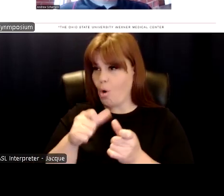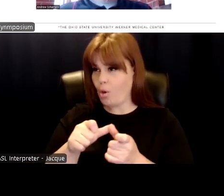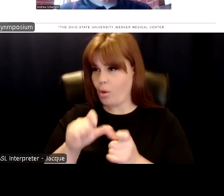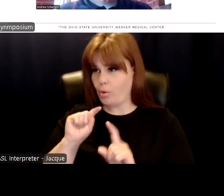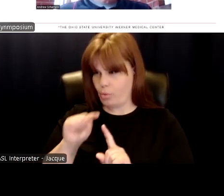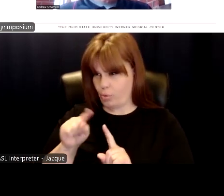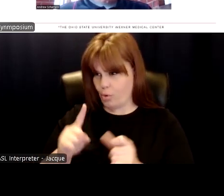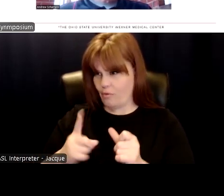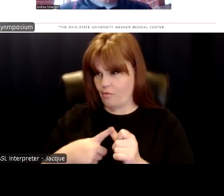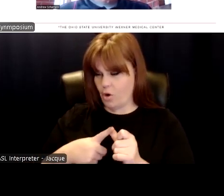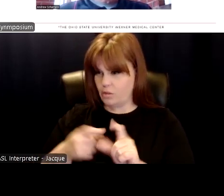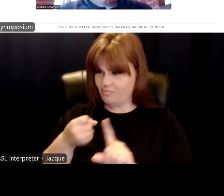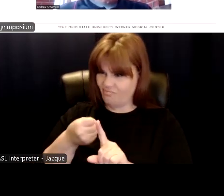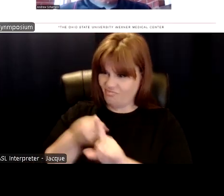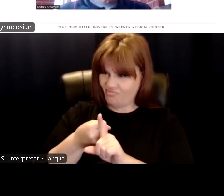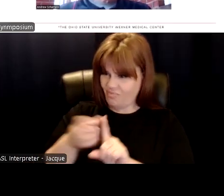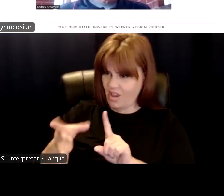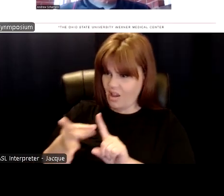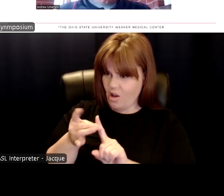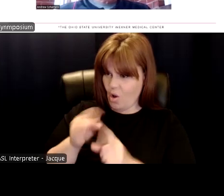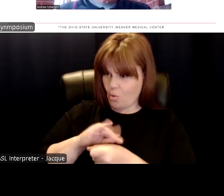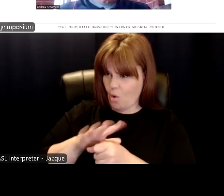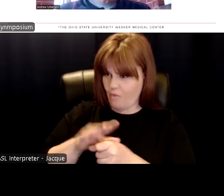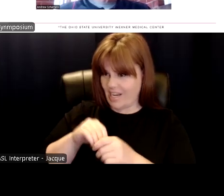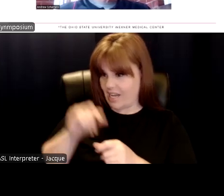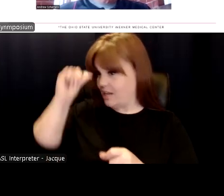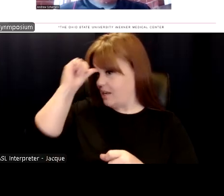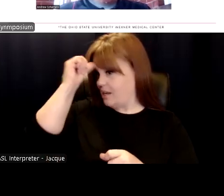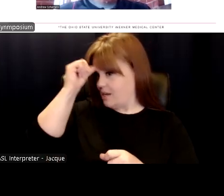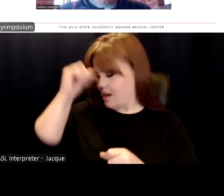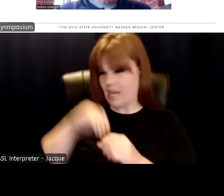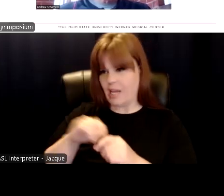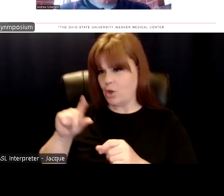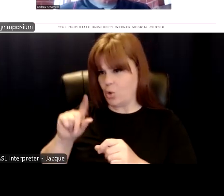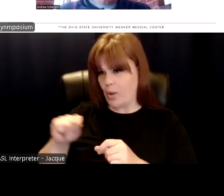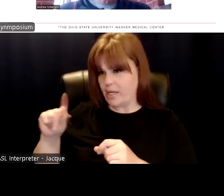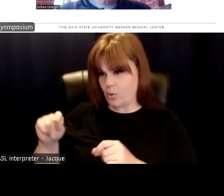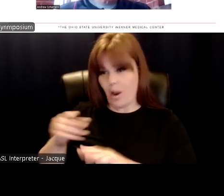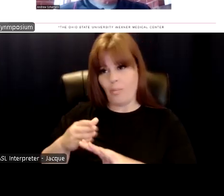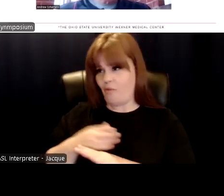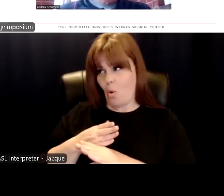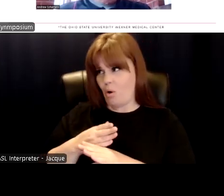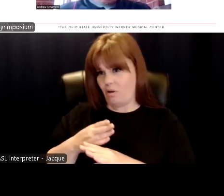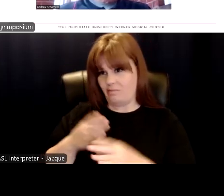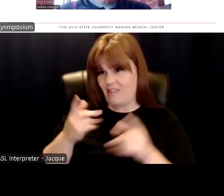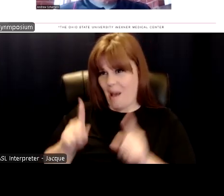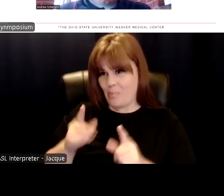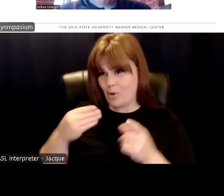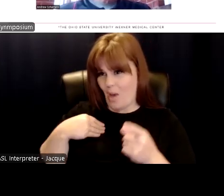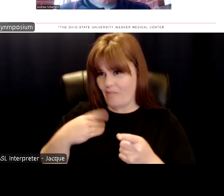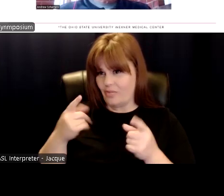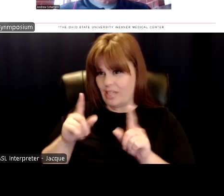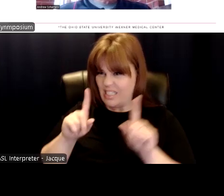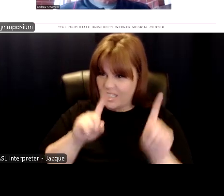you first got COVID in India in 2020, before there was really even widespread testing for it. And it was a few